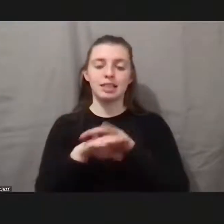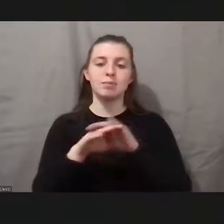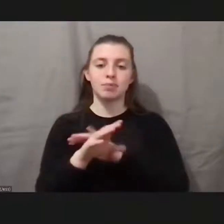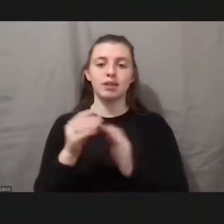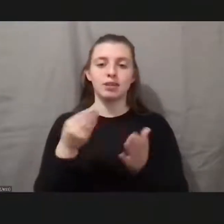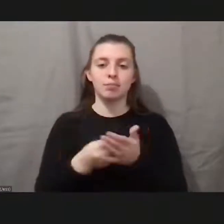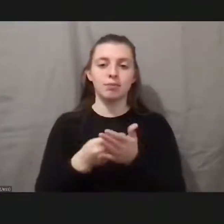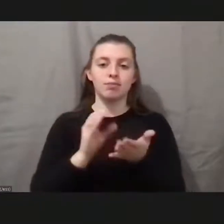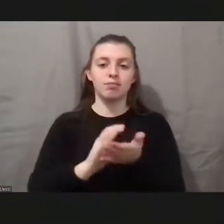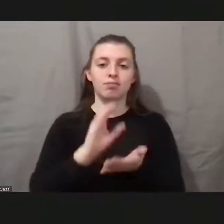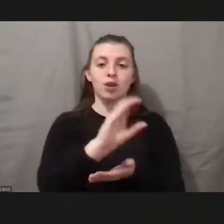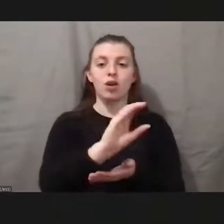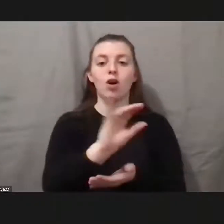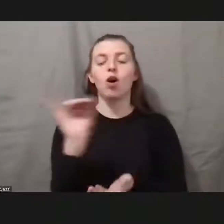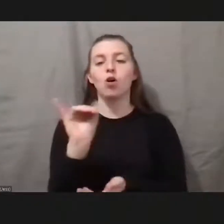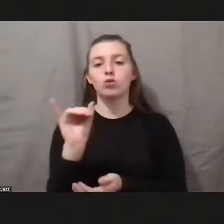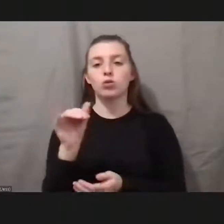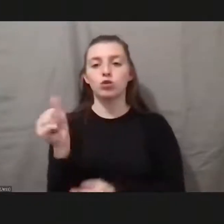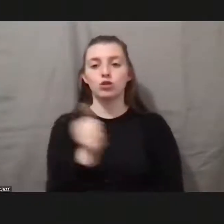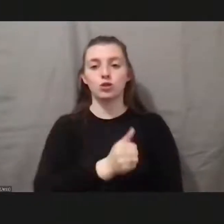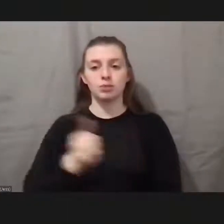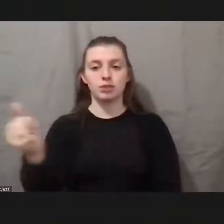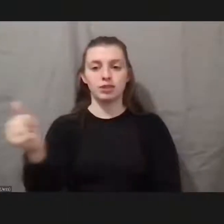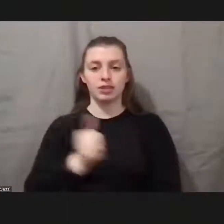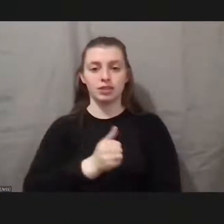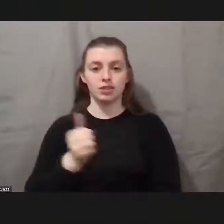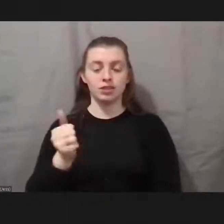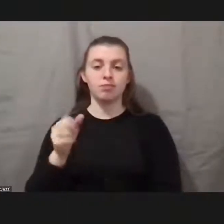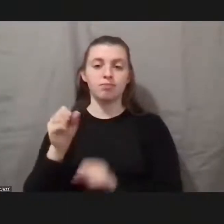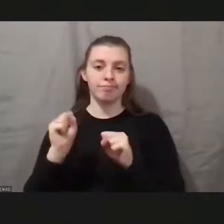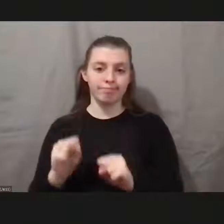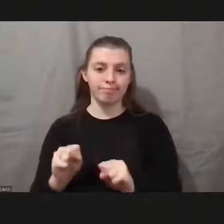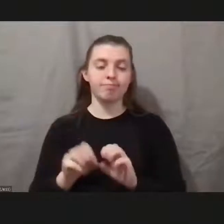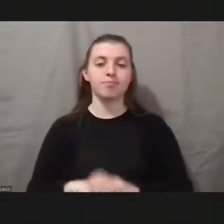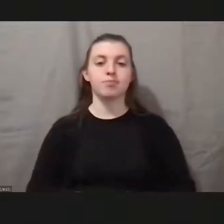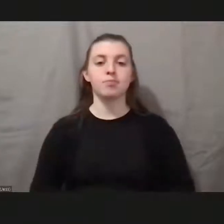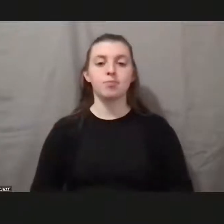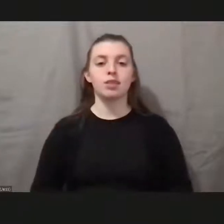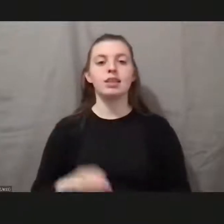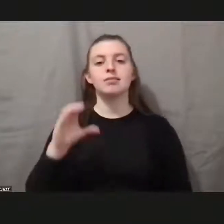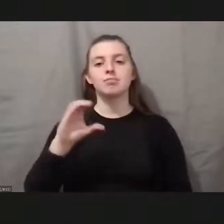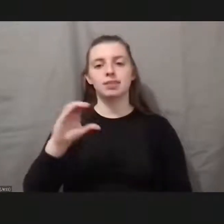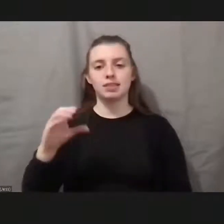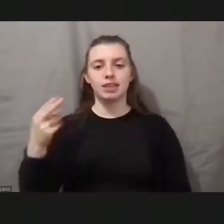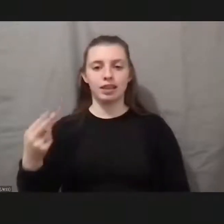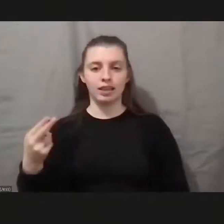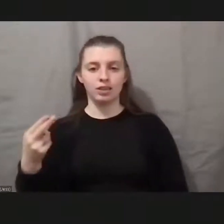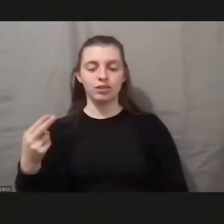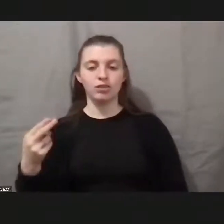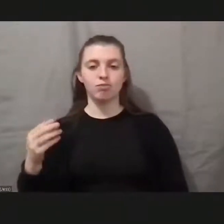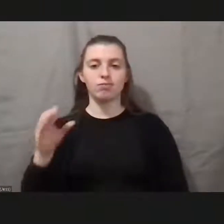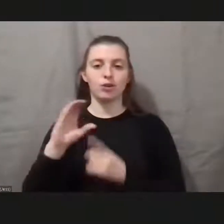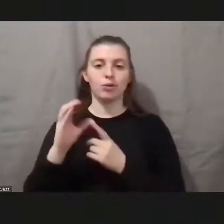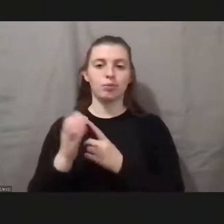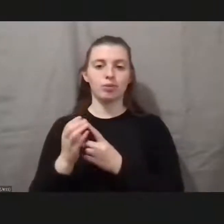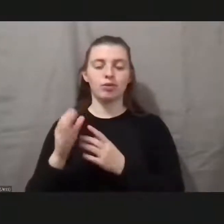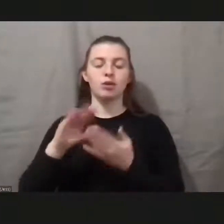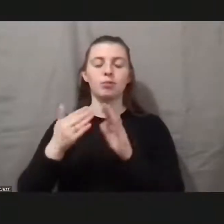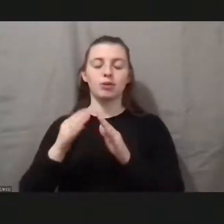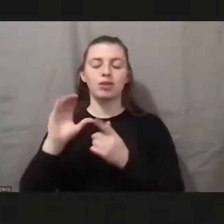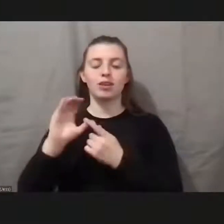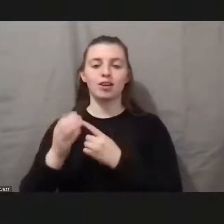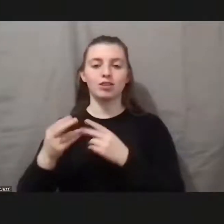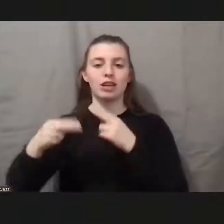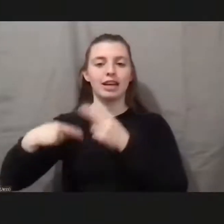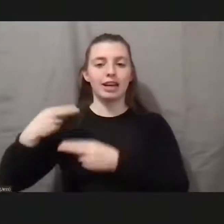accessible transportation. Again, that can be found on the CCH, or the Community Culture and Heritage website. I also